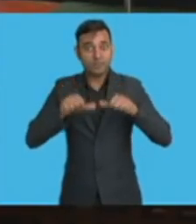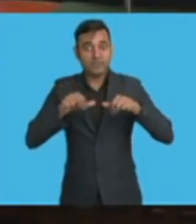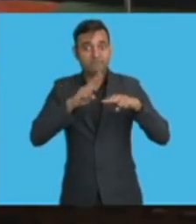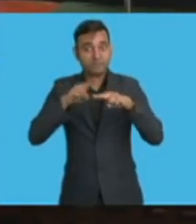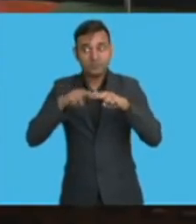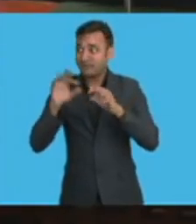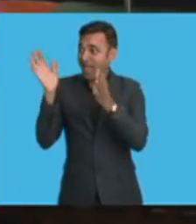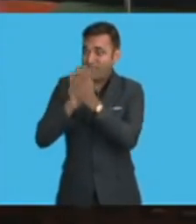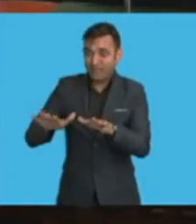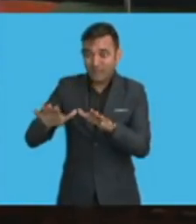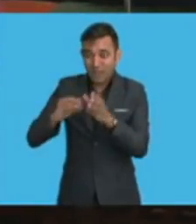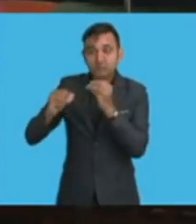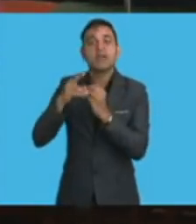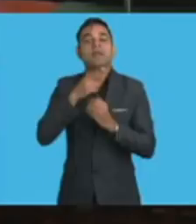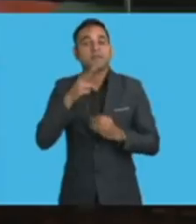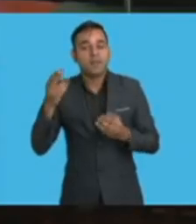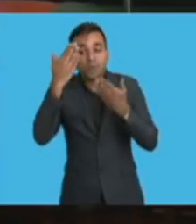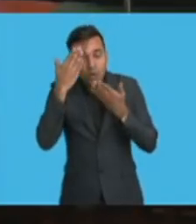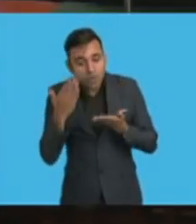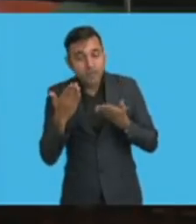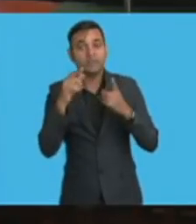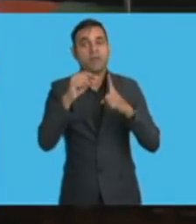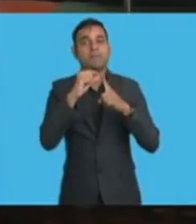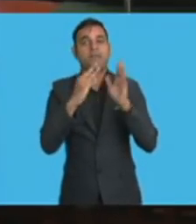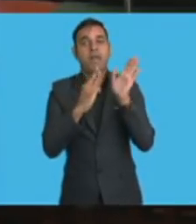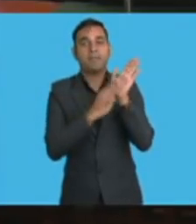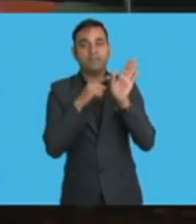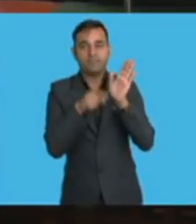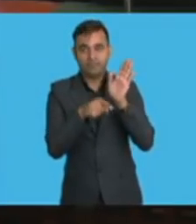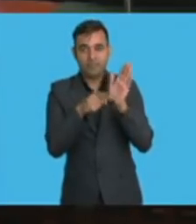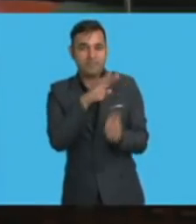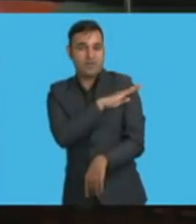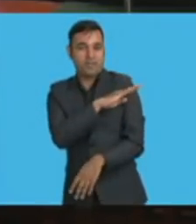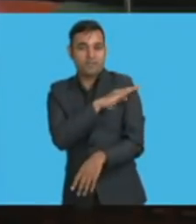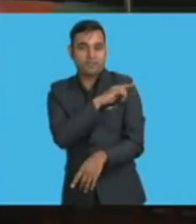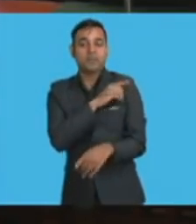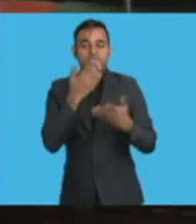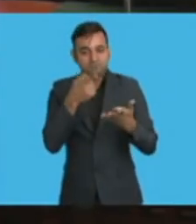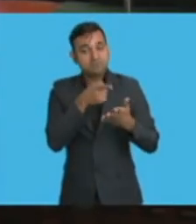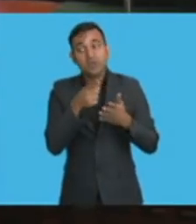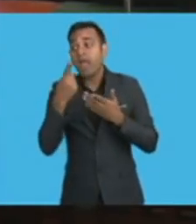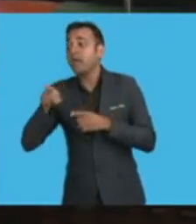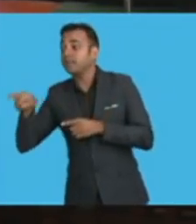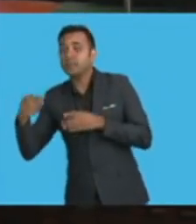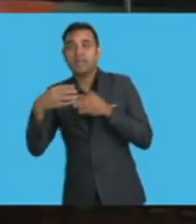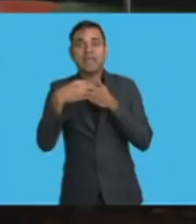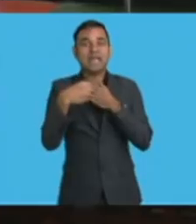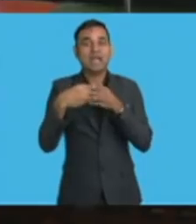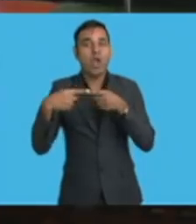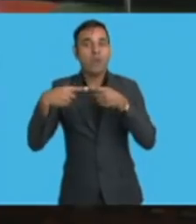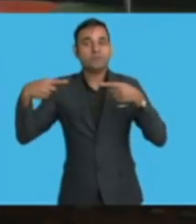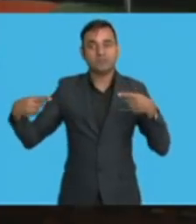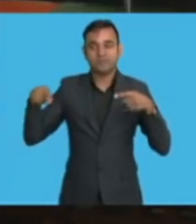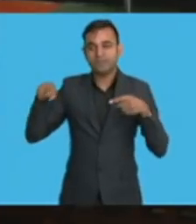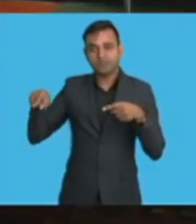then the Honourable Prime Minister and the Honourable Leader of the Opposition are to put in their nomination,